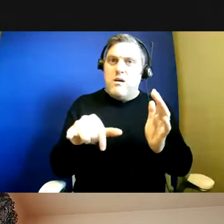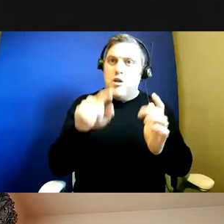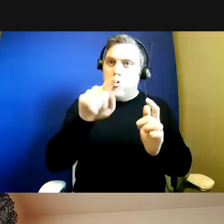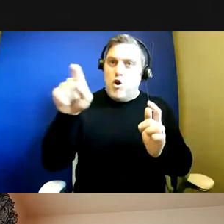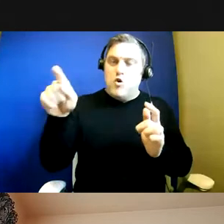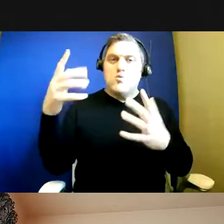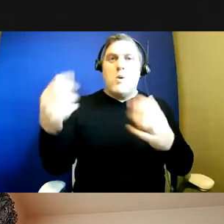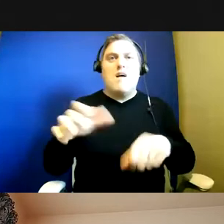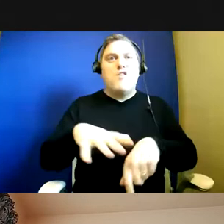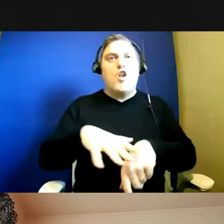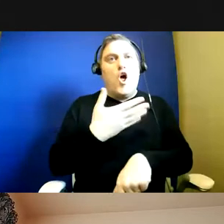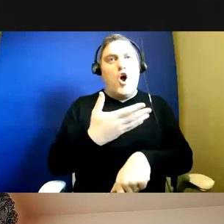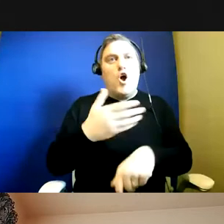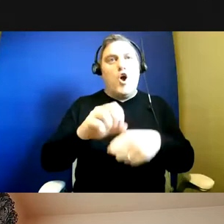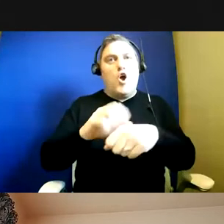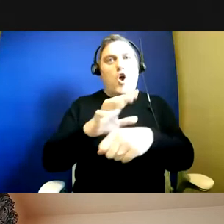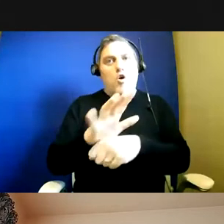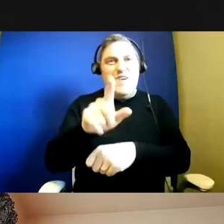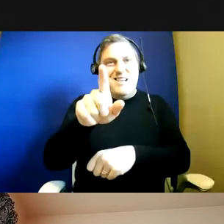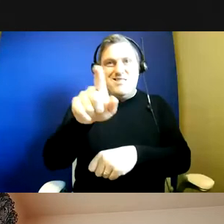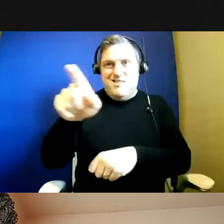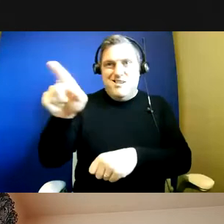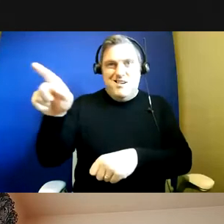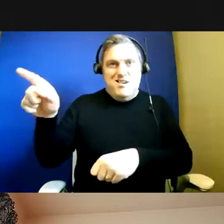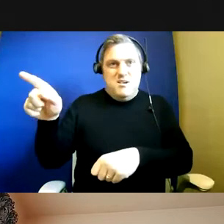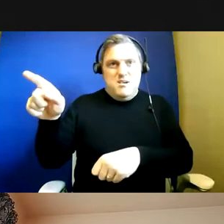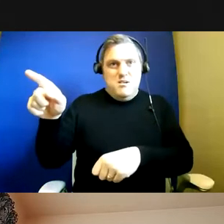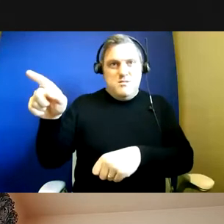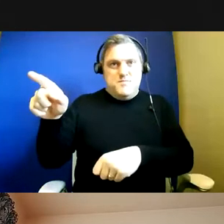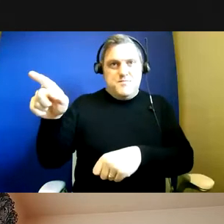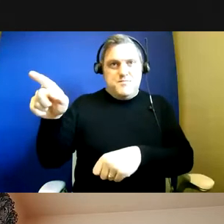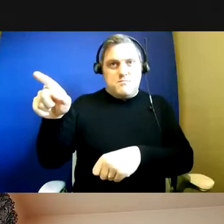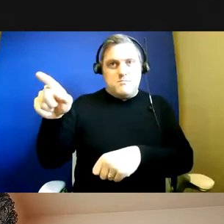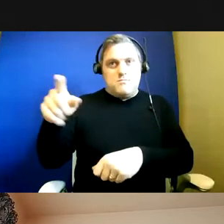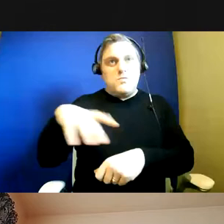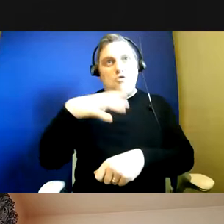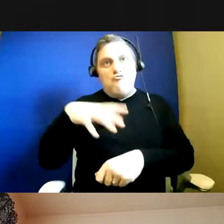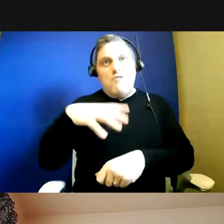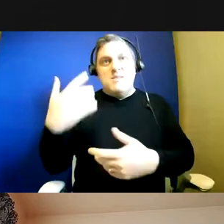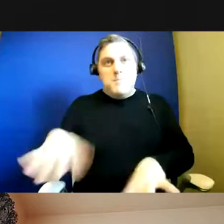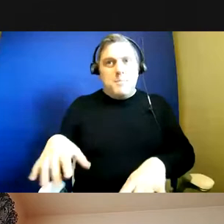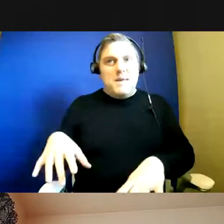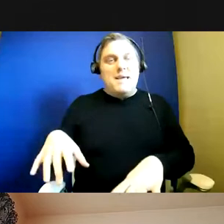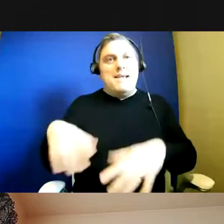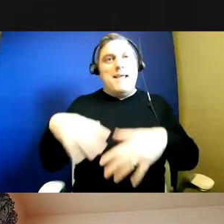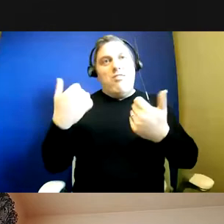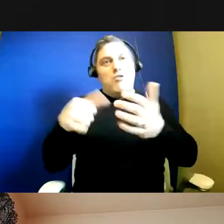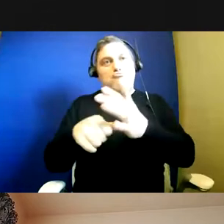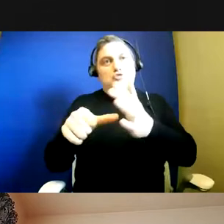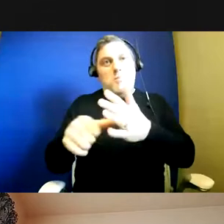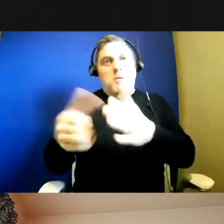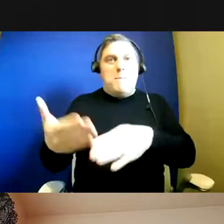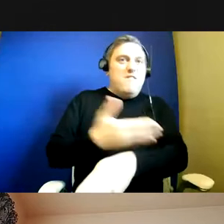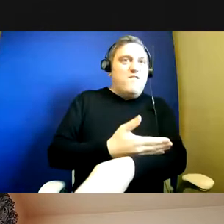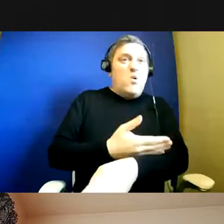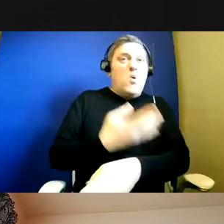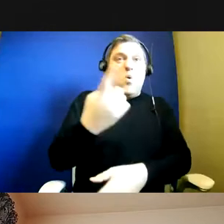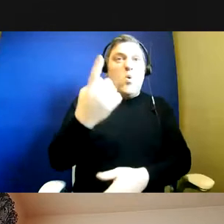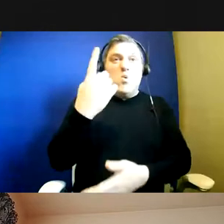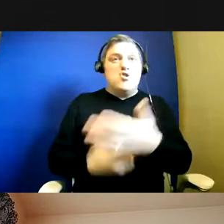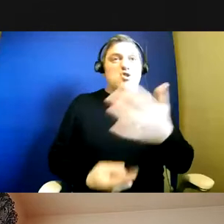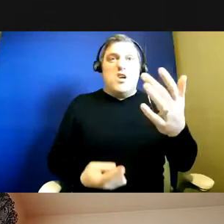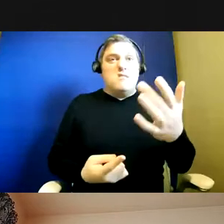long COVID are those individuals who presented with underlying health problems prior to COVID, or does it